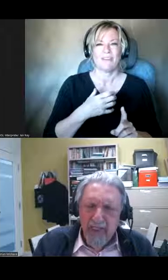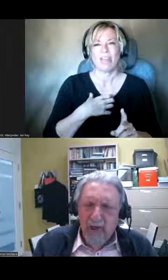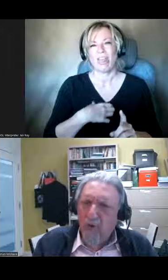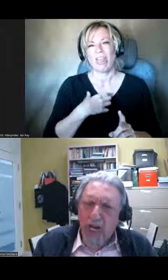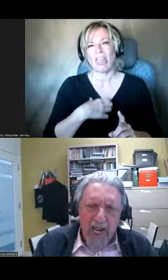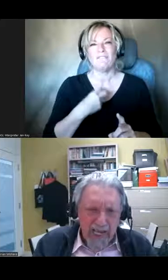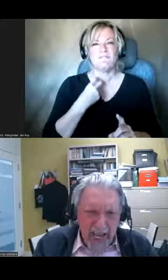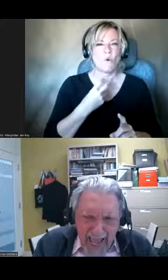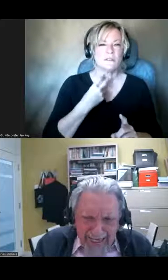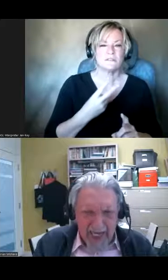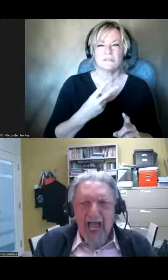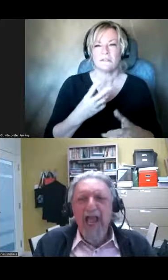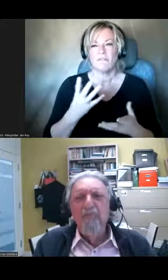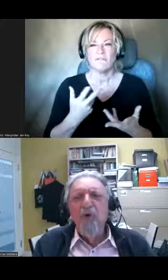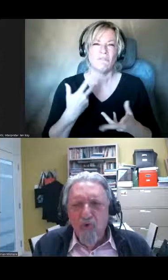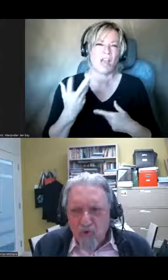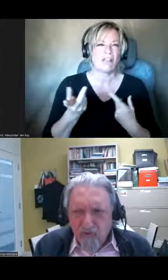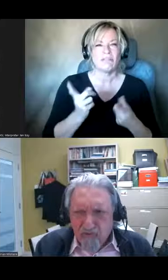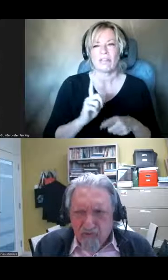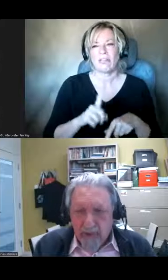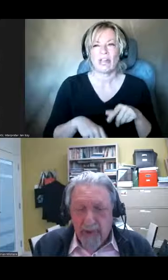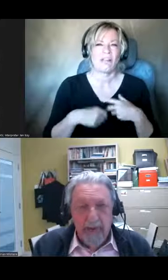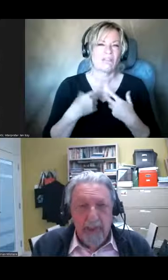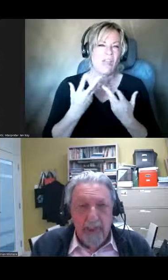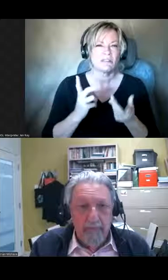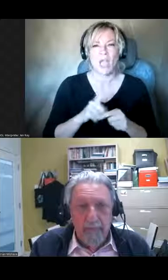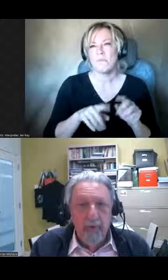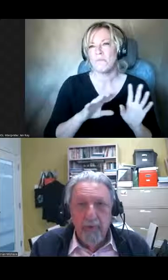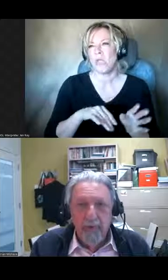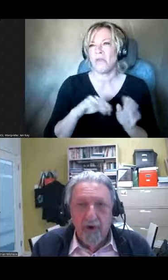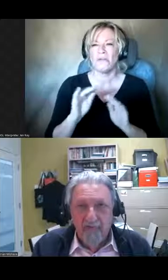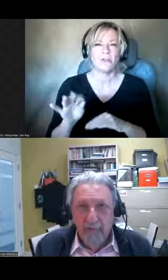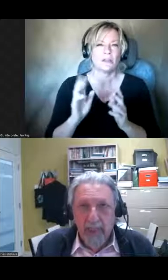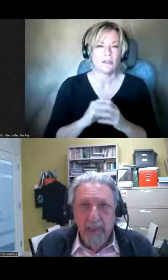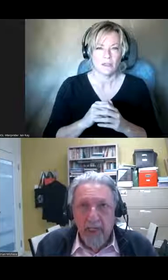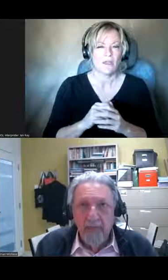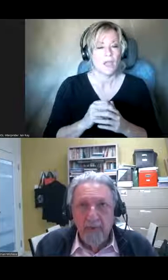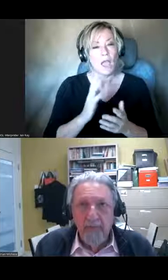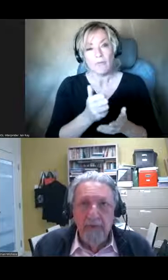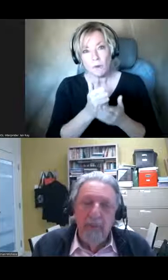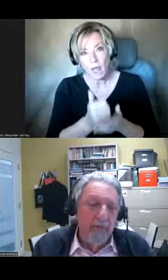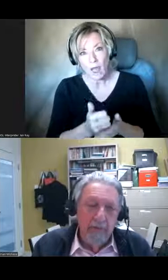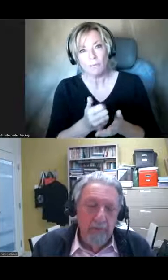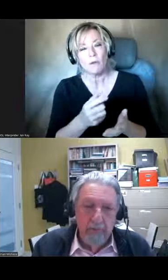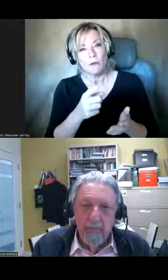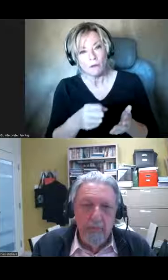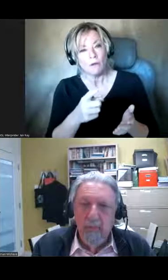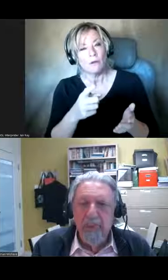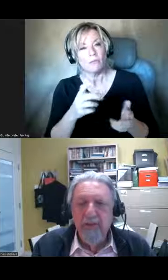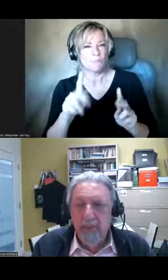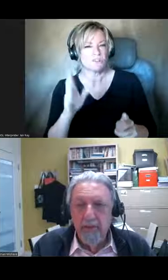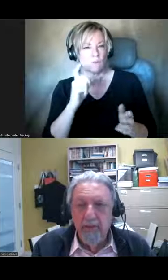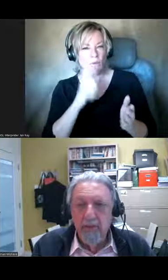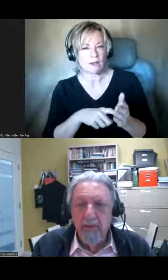say, "Why can't I move?" And the helper, who would often recognize her, would say,